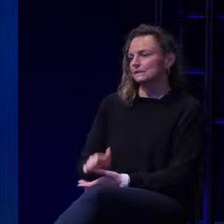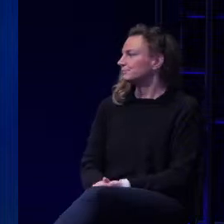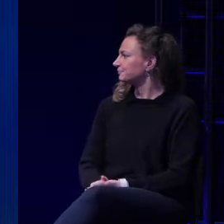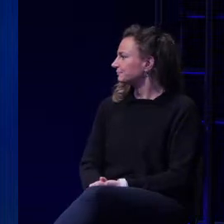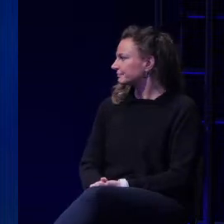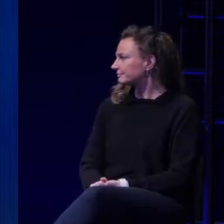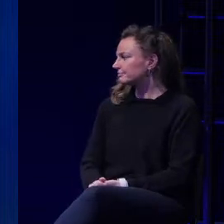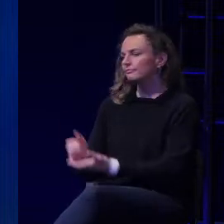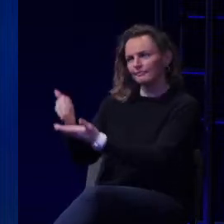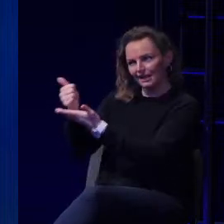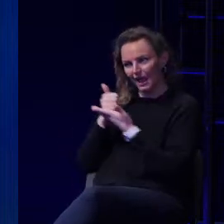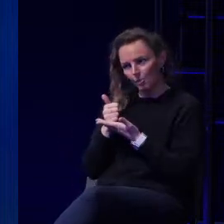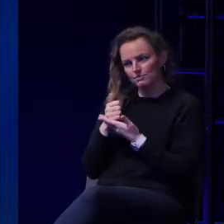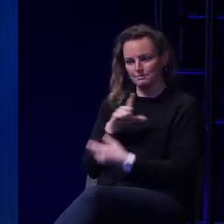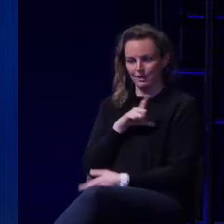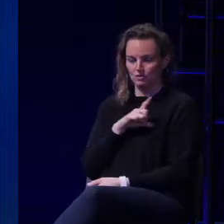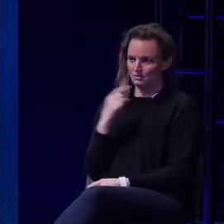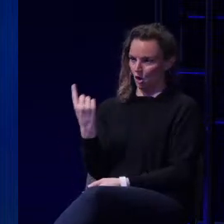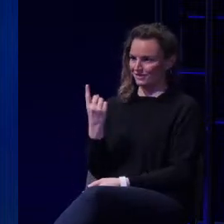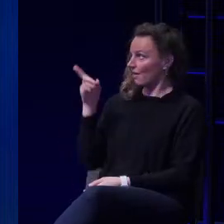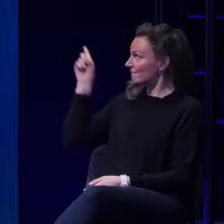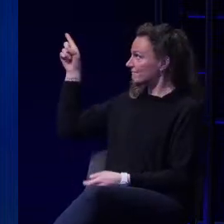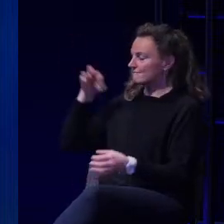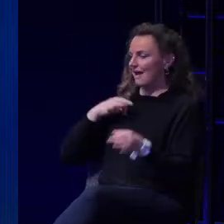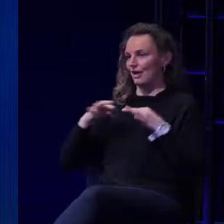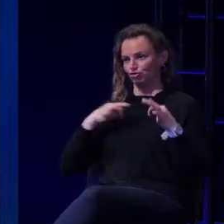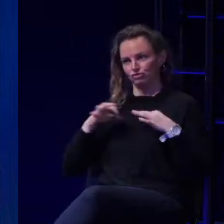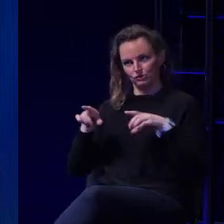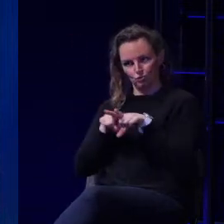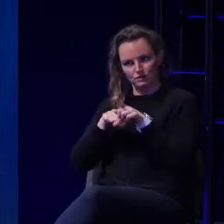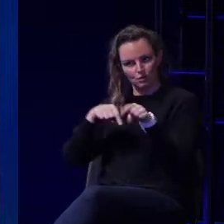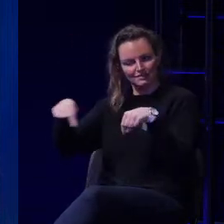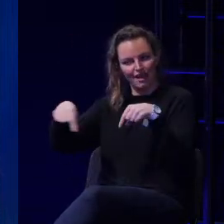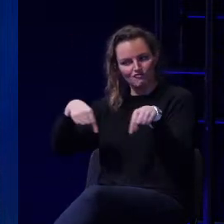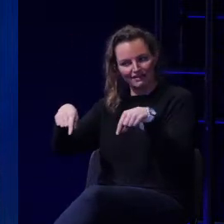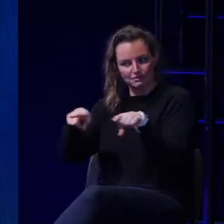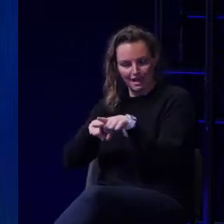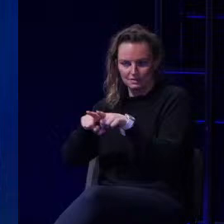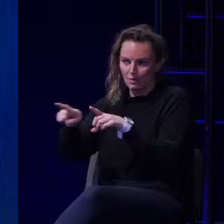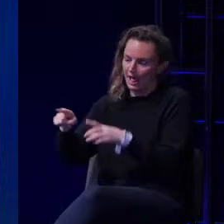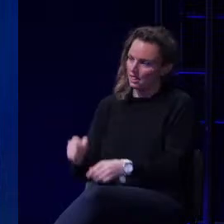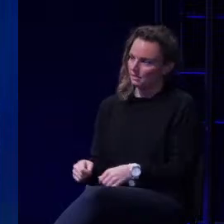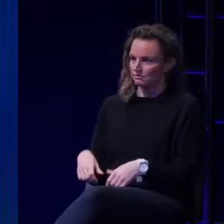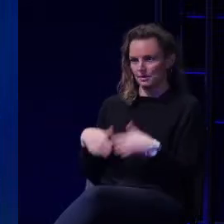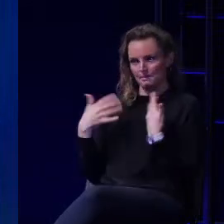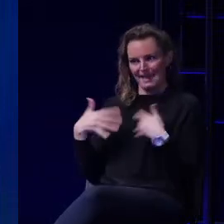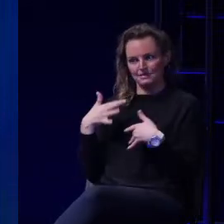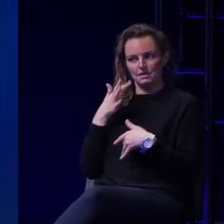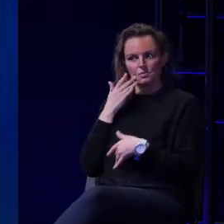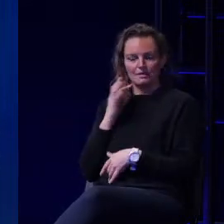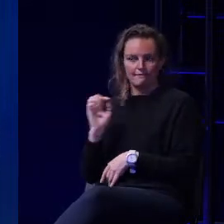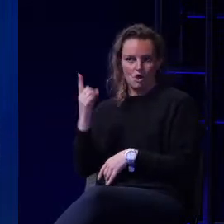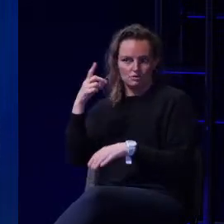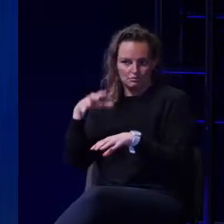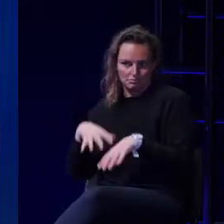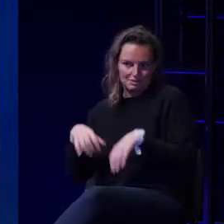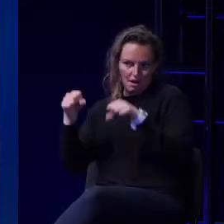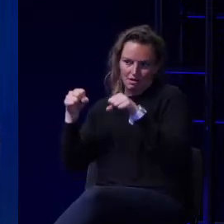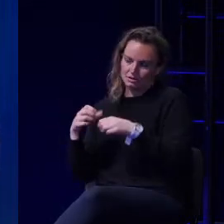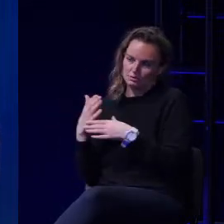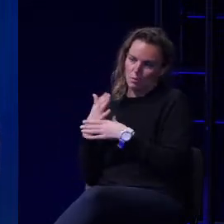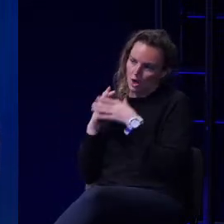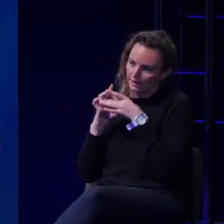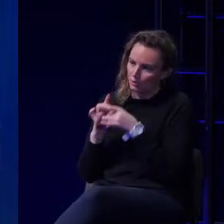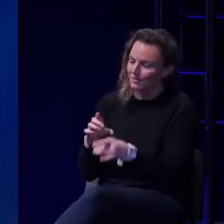because Yeah, it's very immediate, and she's incredible. When I first started with her, she you know, was sort of